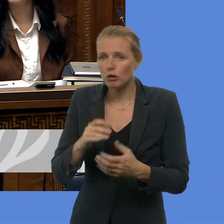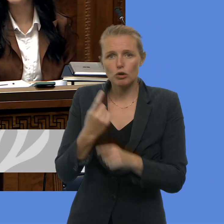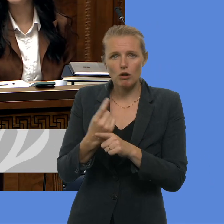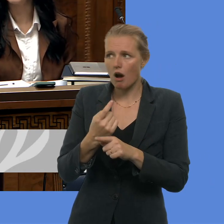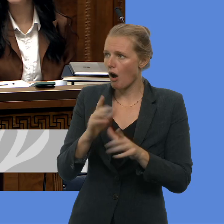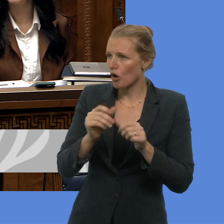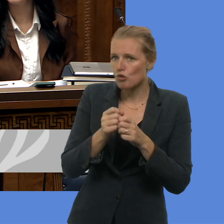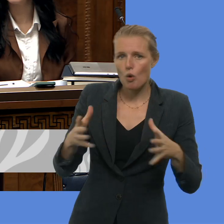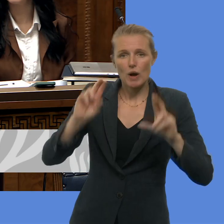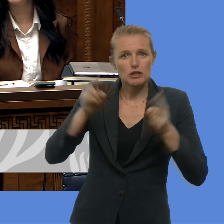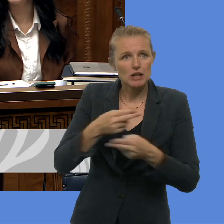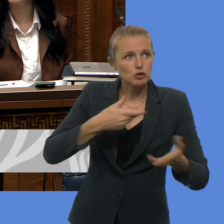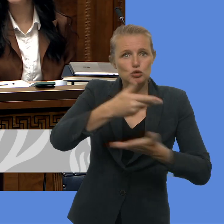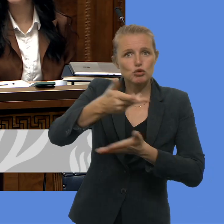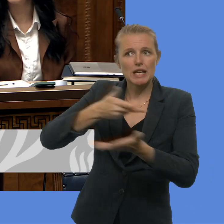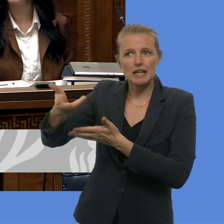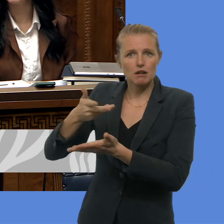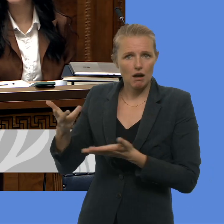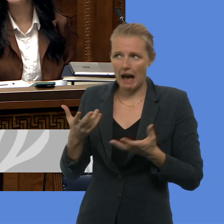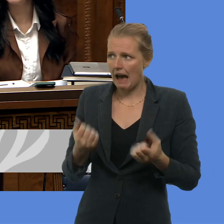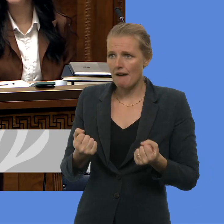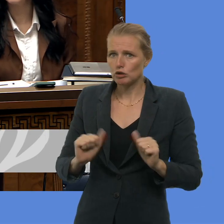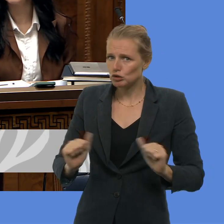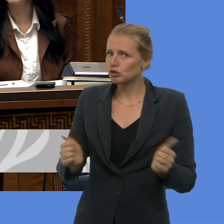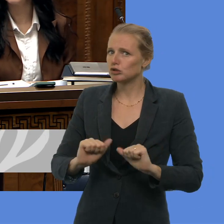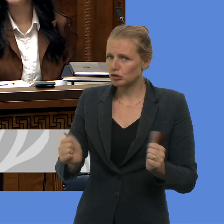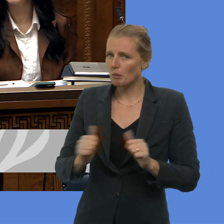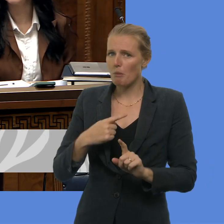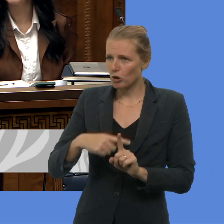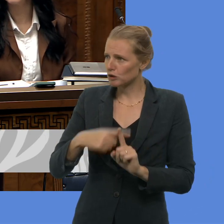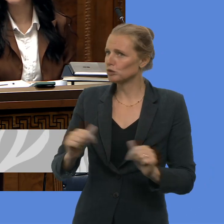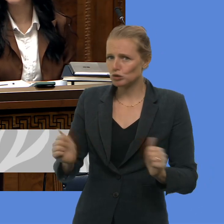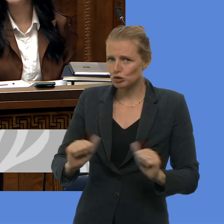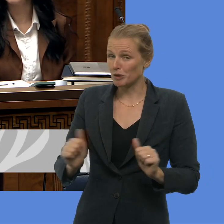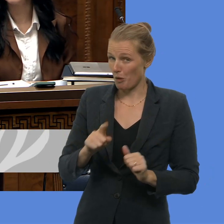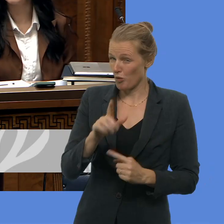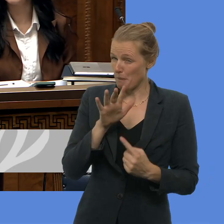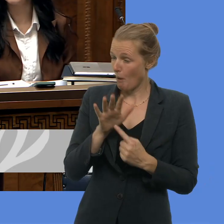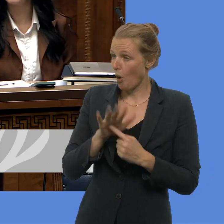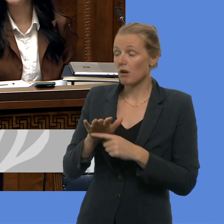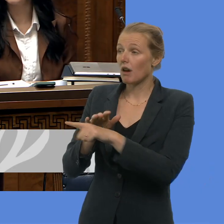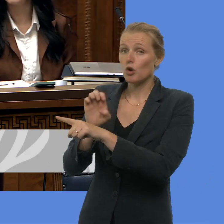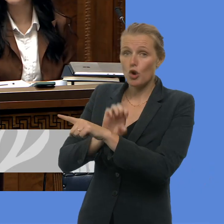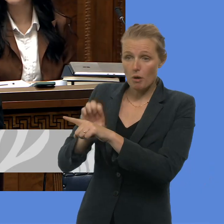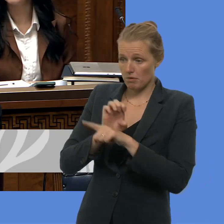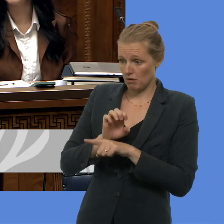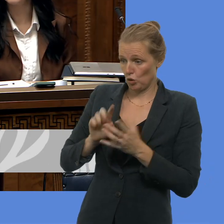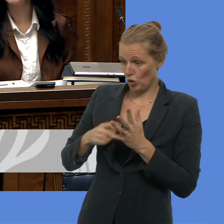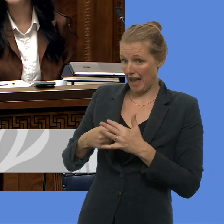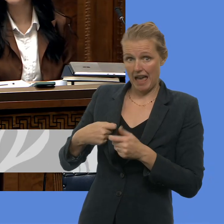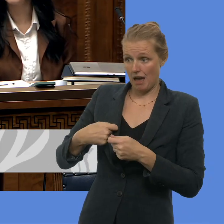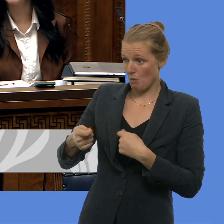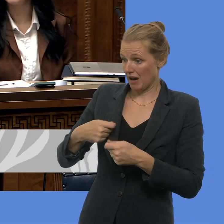grow international trade. So I think we need to continue to grab on to the dual market access and really maximise it to our benefit. David